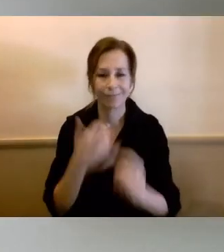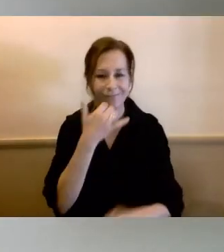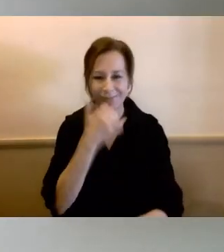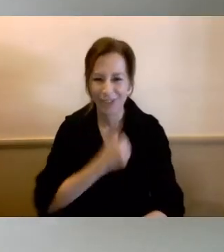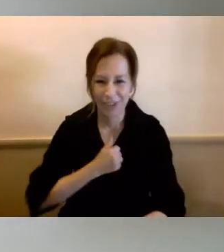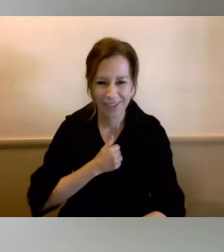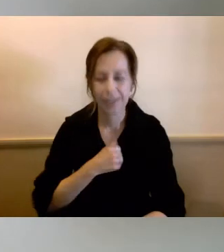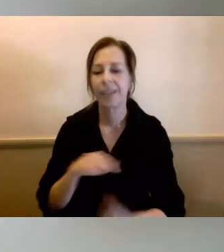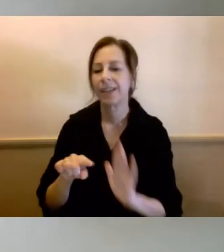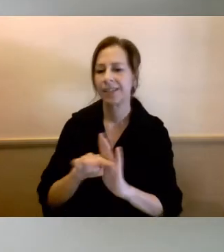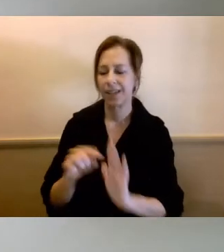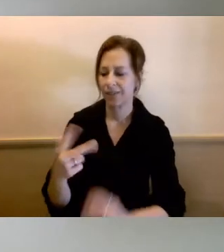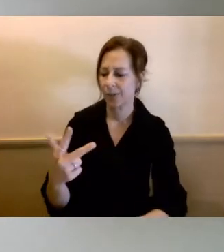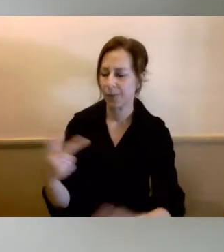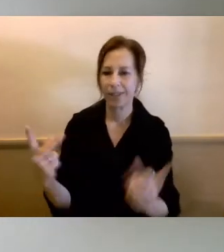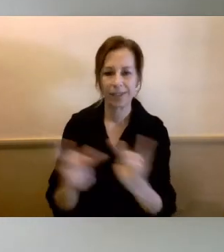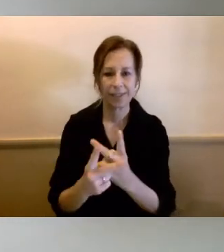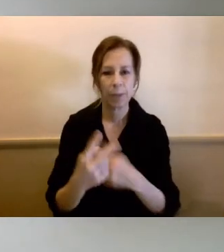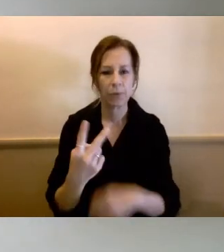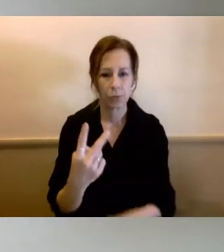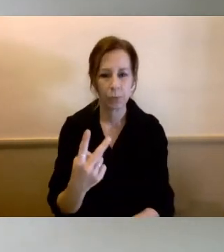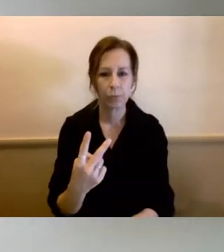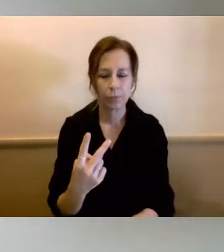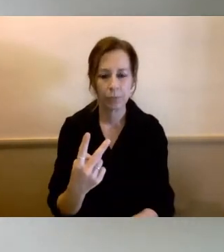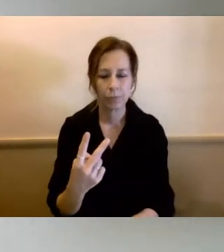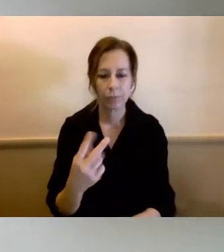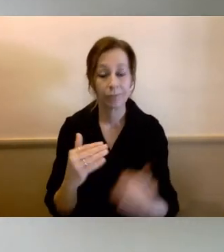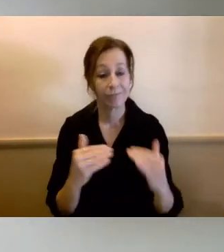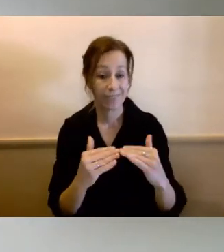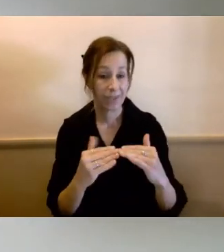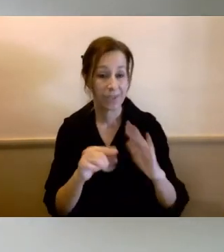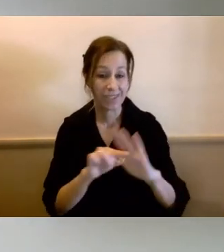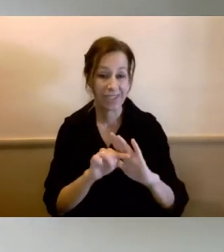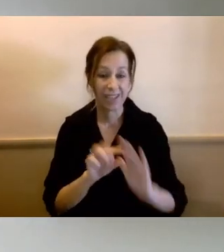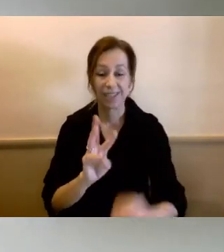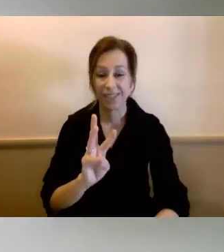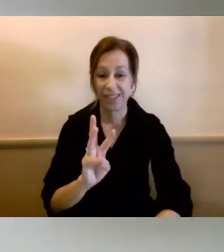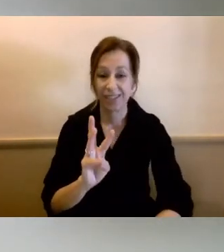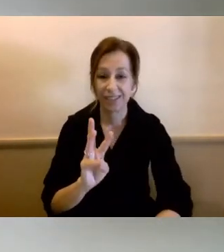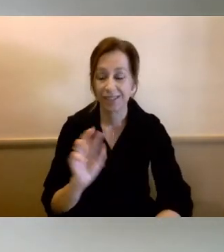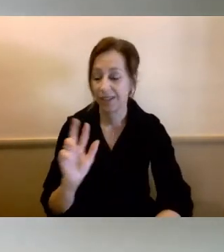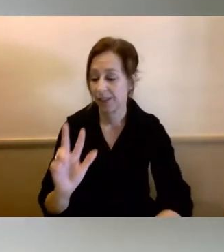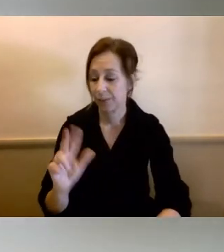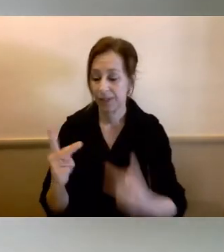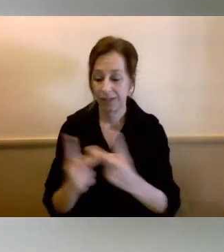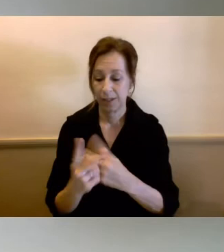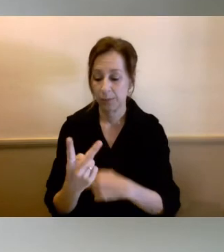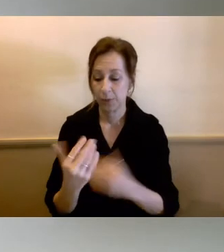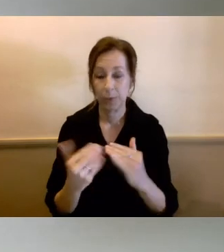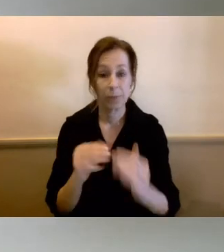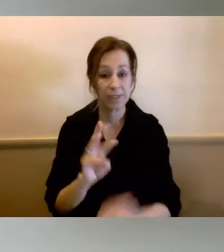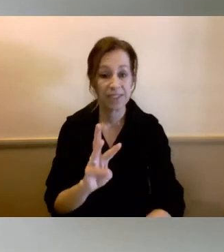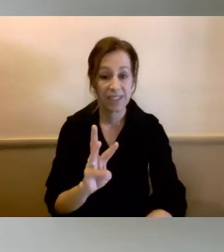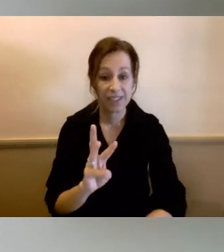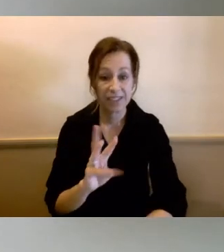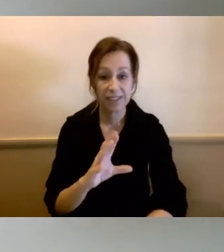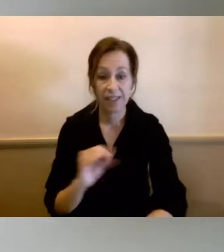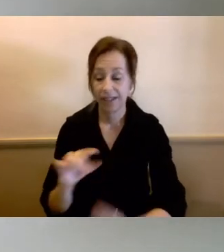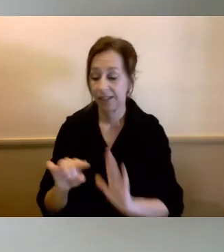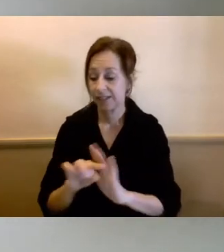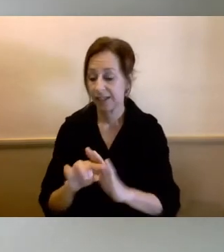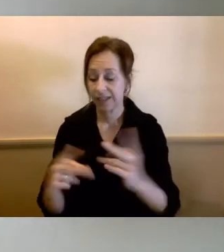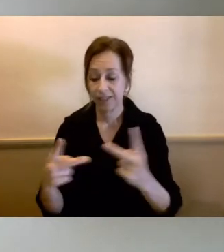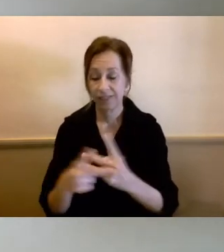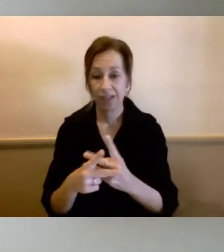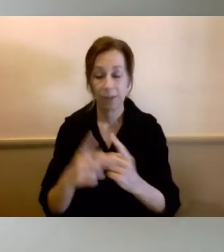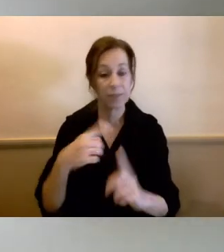negative 3 times 2, that makes negative 6. 3 times 2 is 6. A